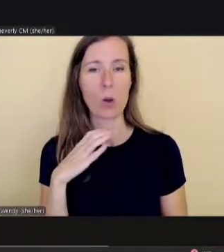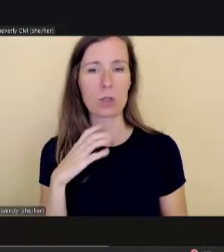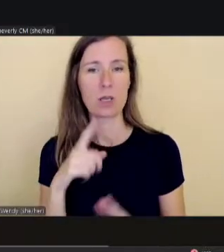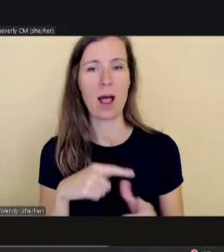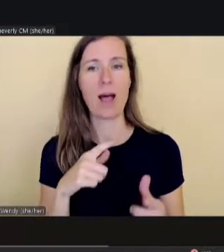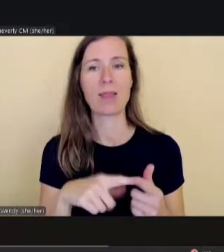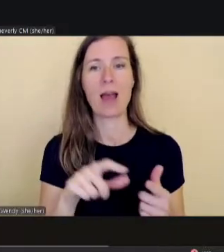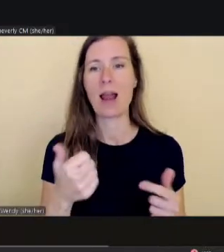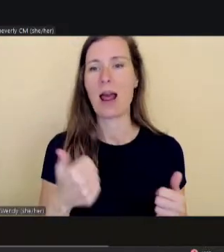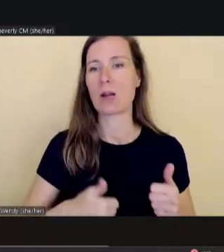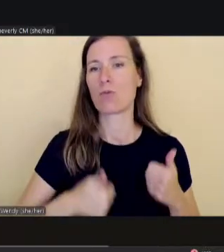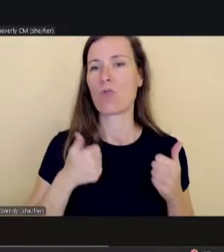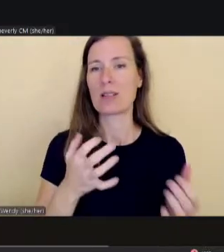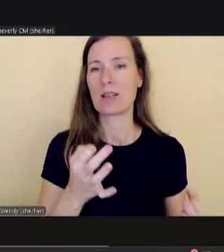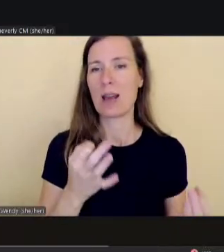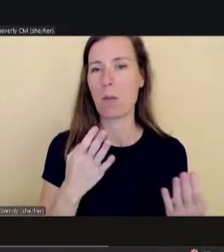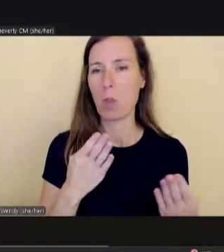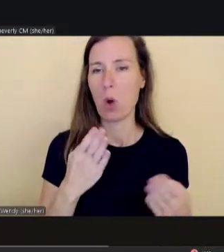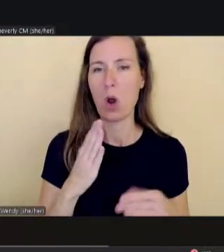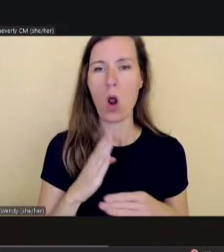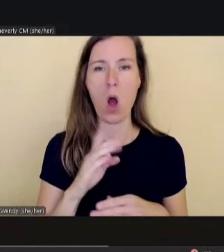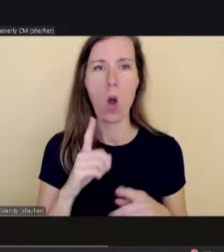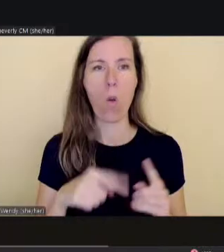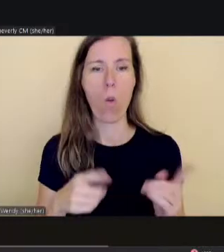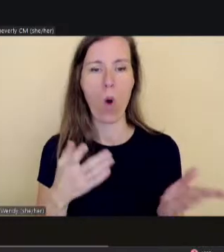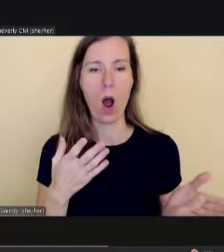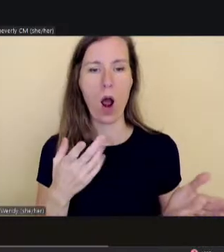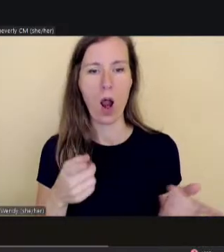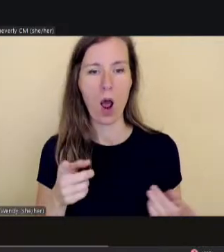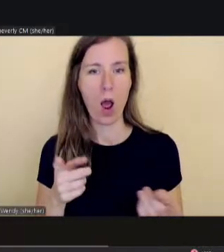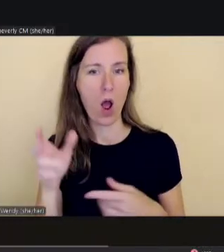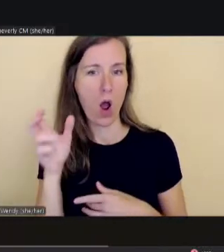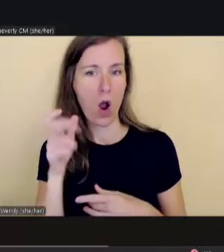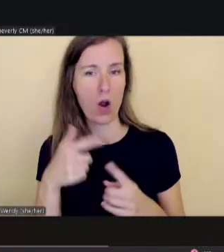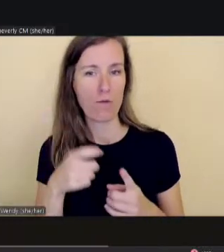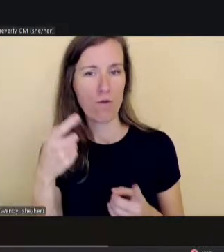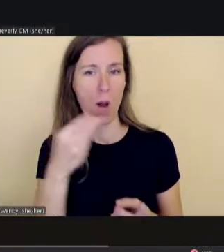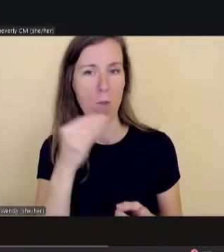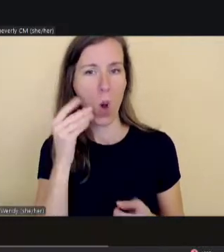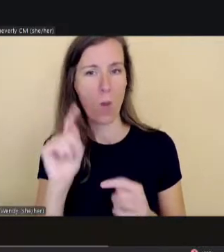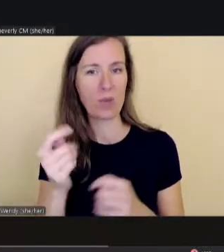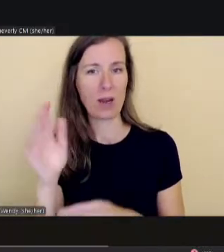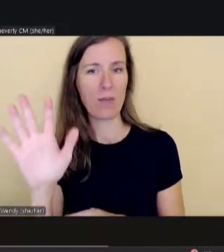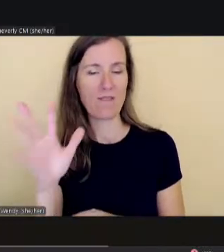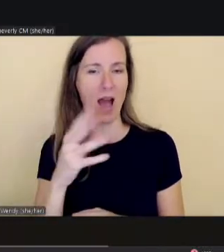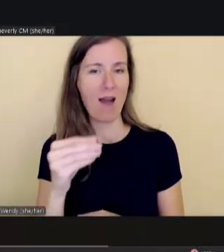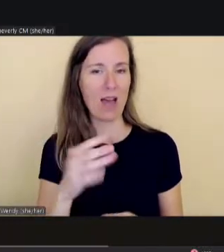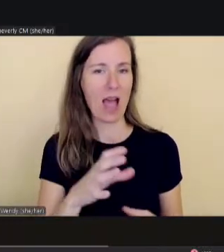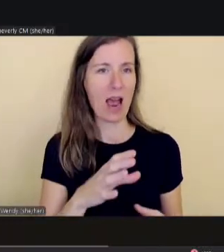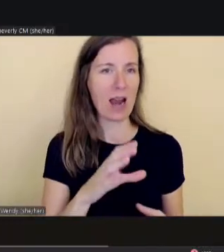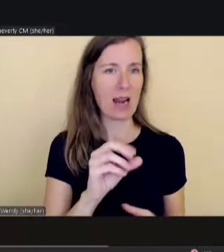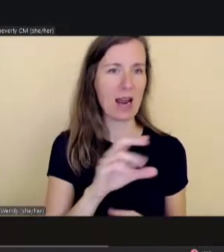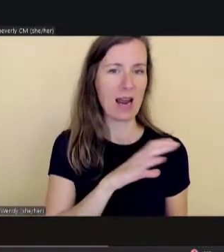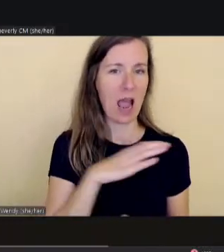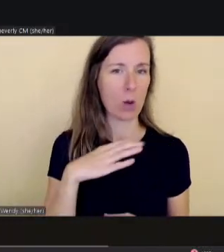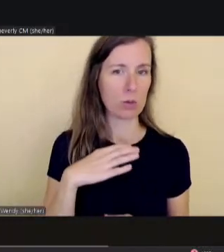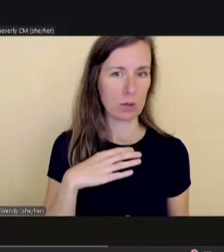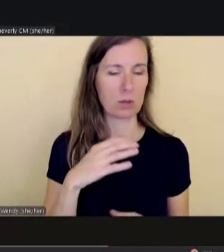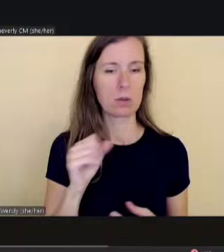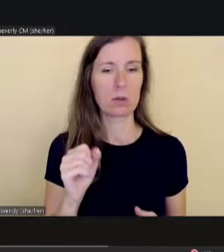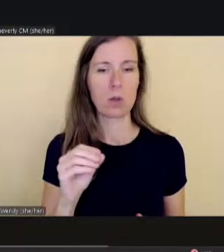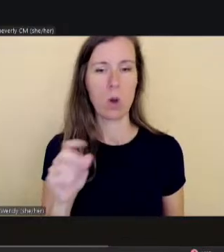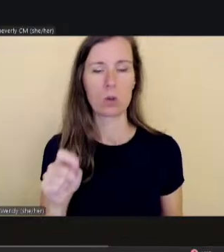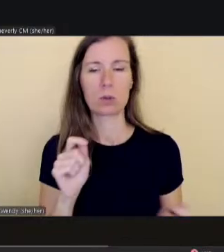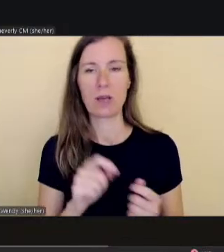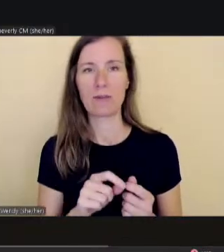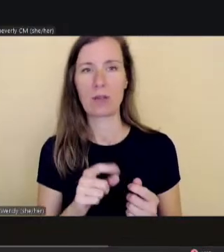input on what you have heard from Home Team 5 and from the council. Specifically, gentlemen, you're welcome. Yeah, please make your